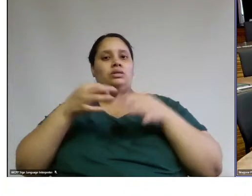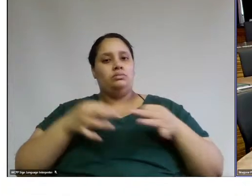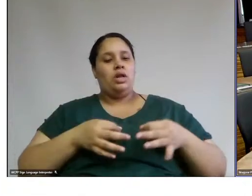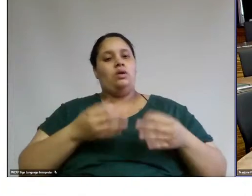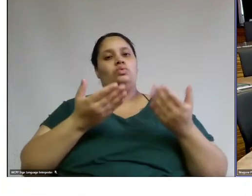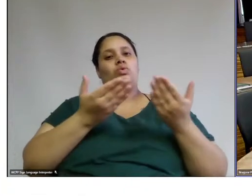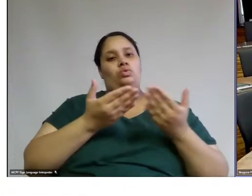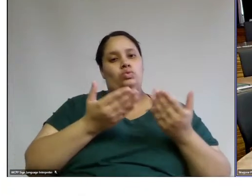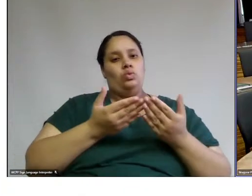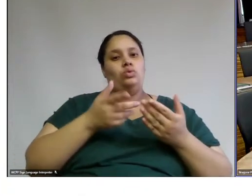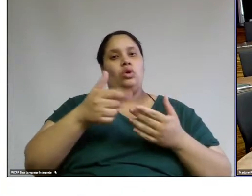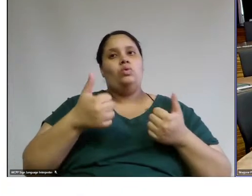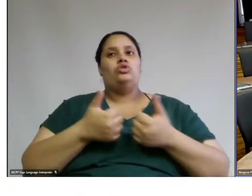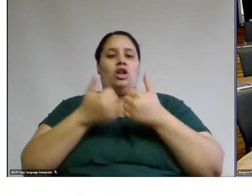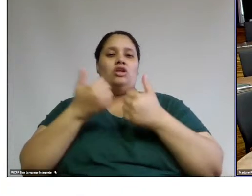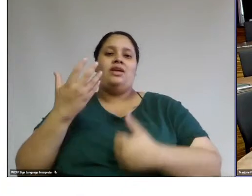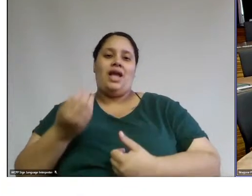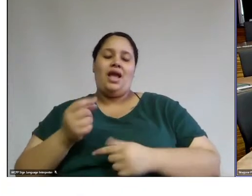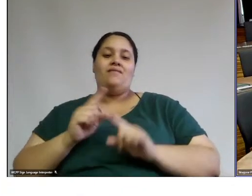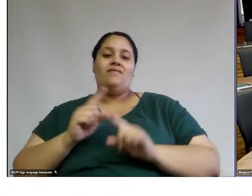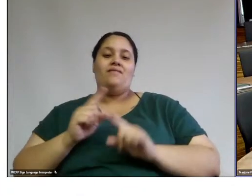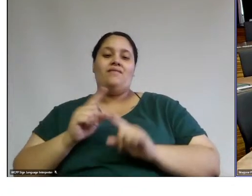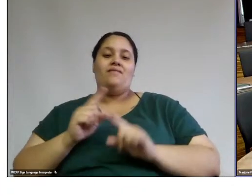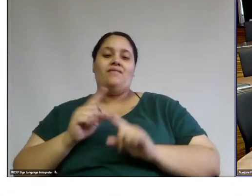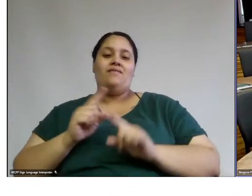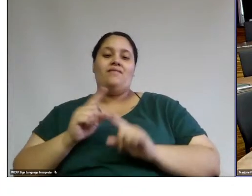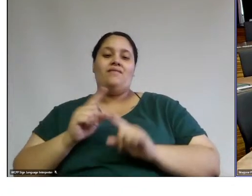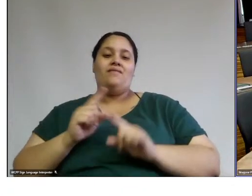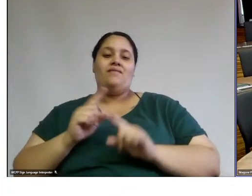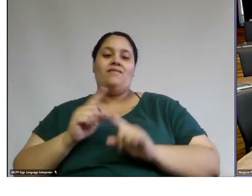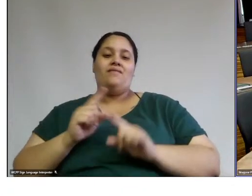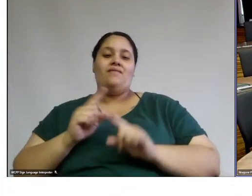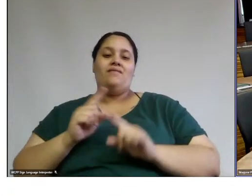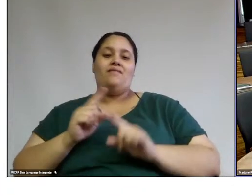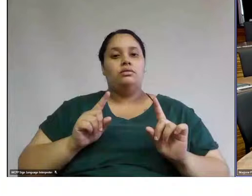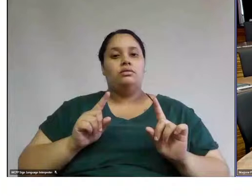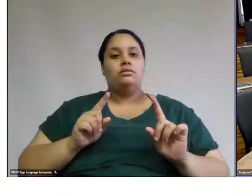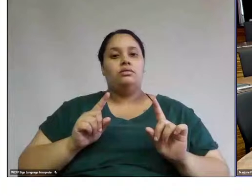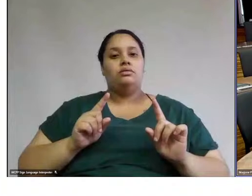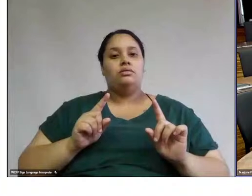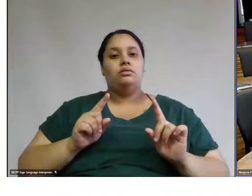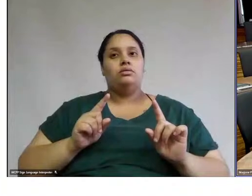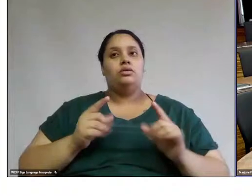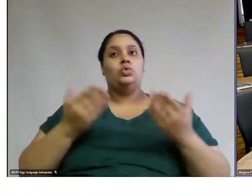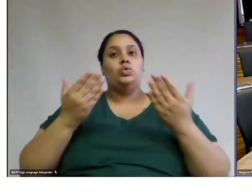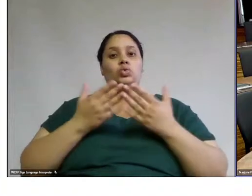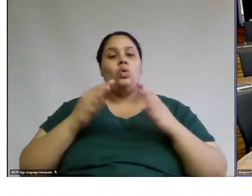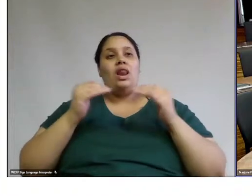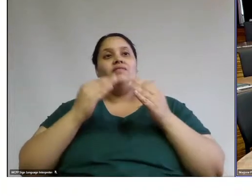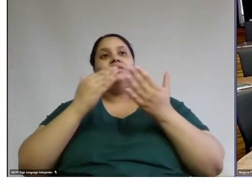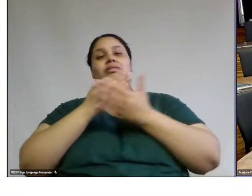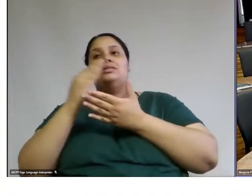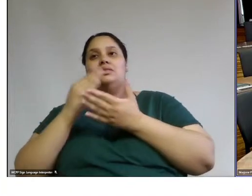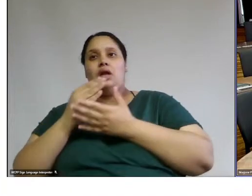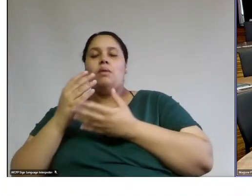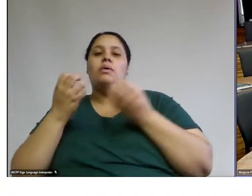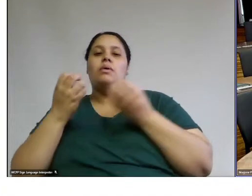have some challenges in that regard, but again, that's at particular school level where most of our challenges are